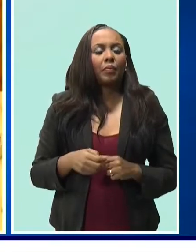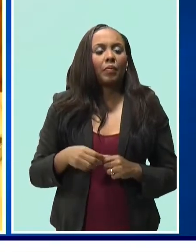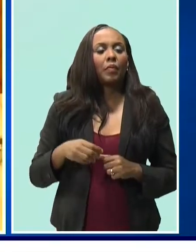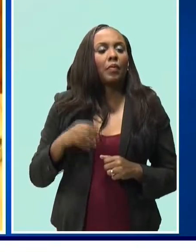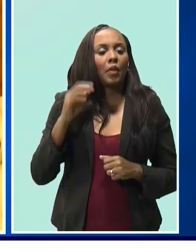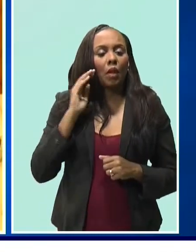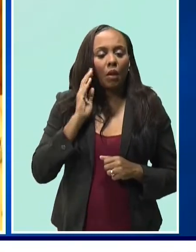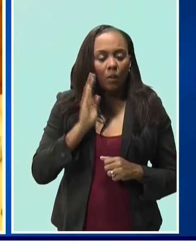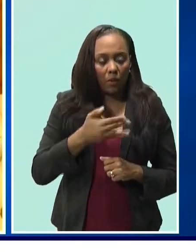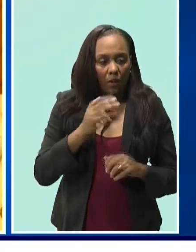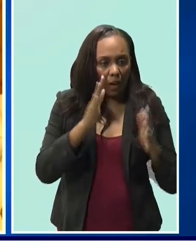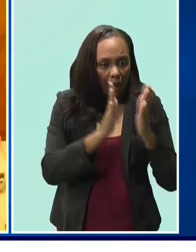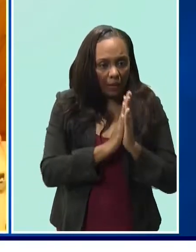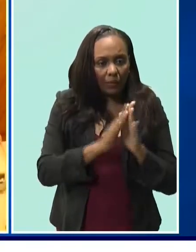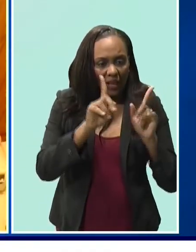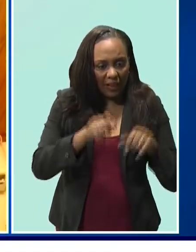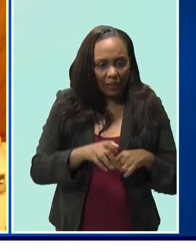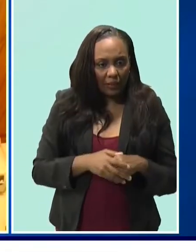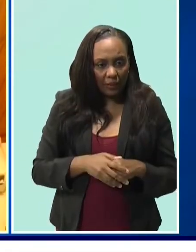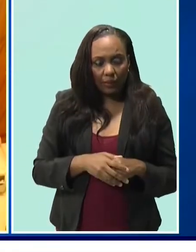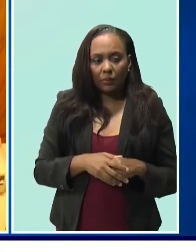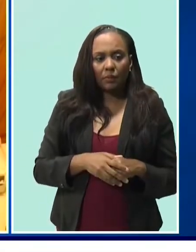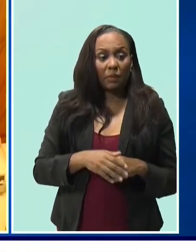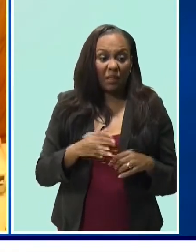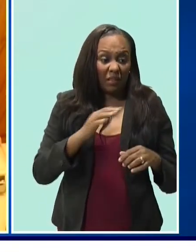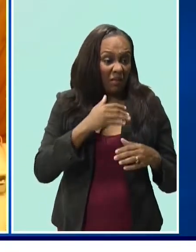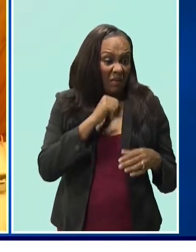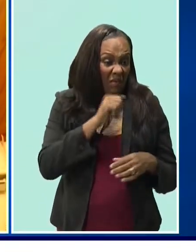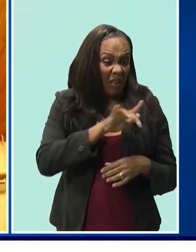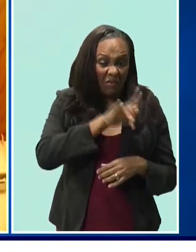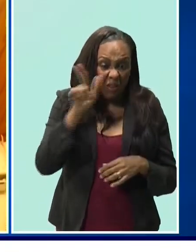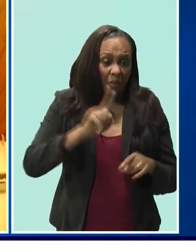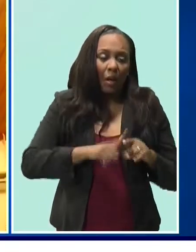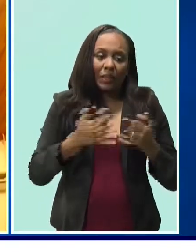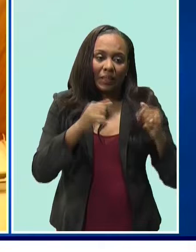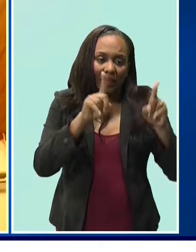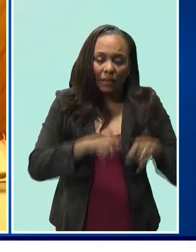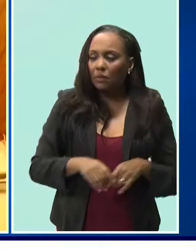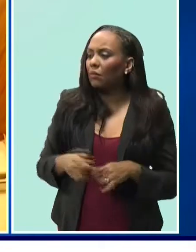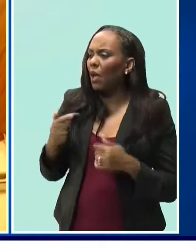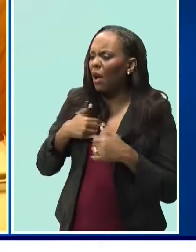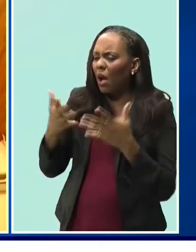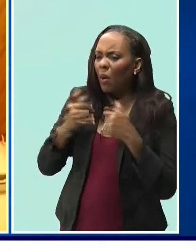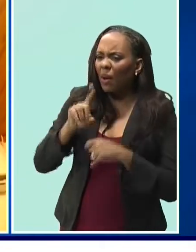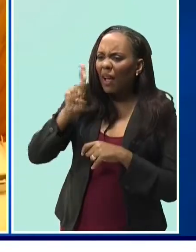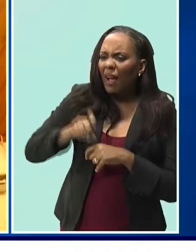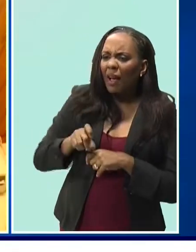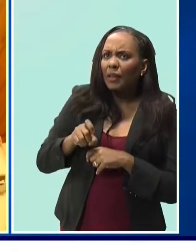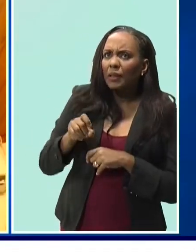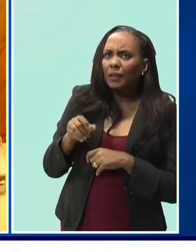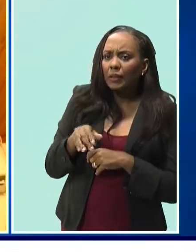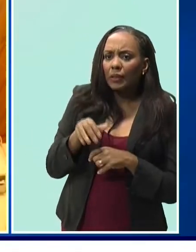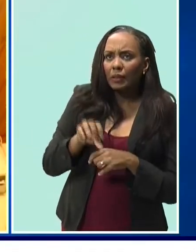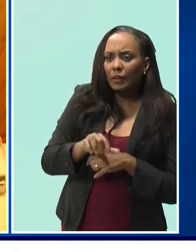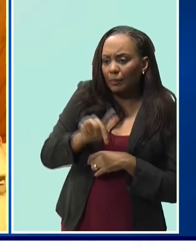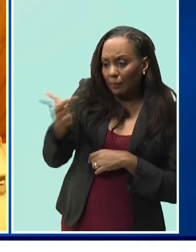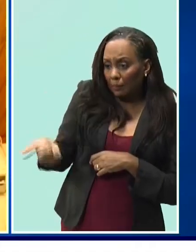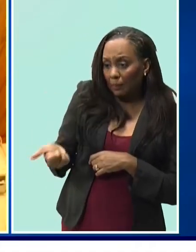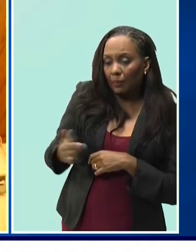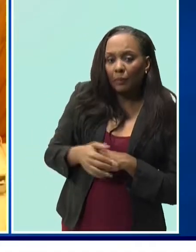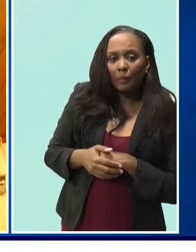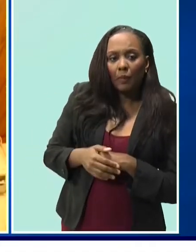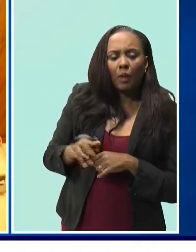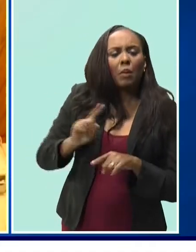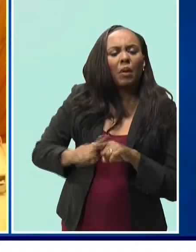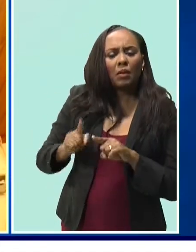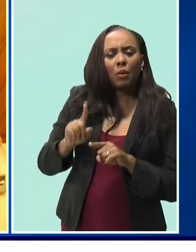history. Okay, I'm going to bring in the COVID czar in just a second, but before I get there, let me just ask you this. Sometimes the cases are